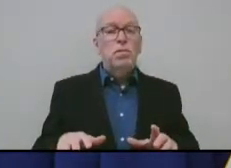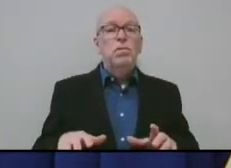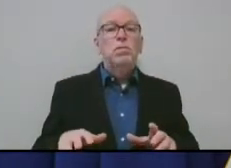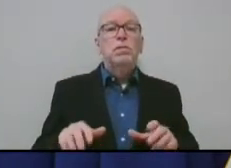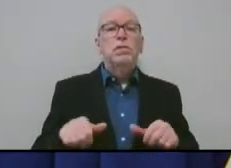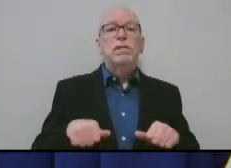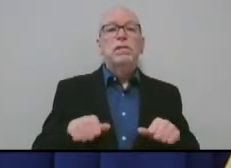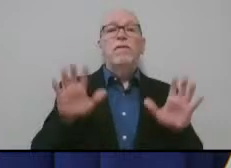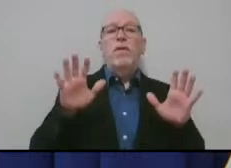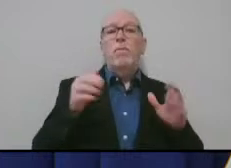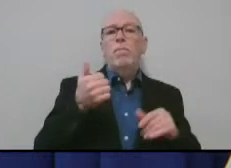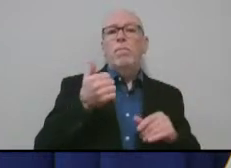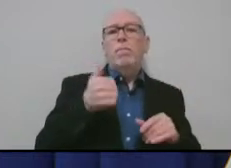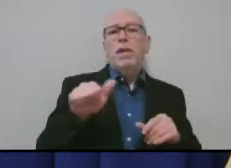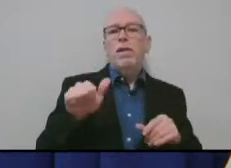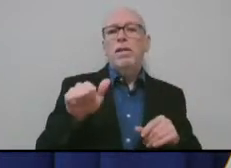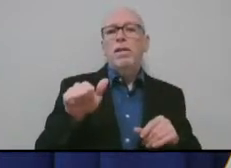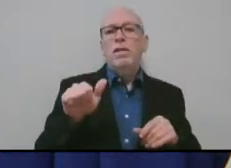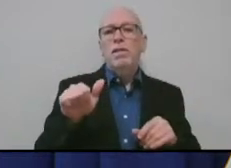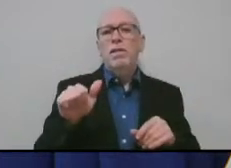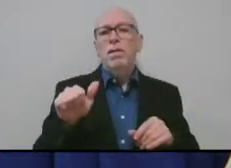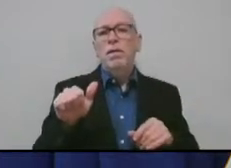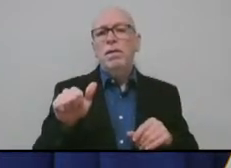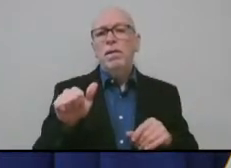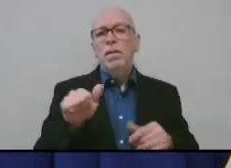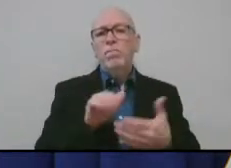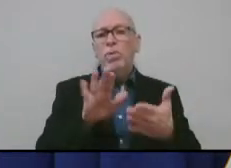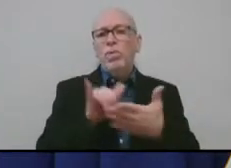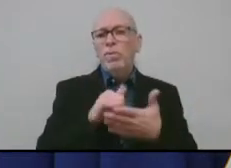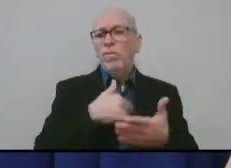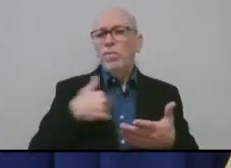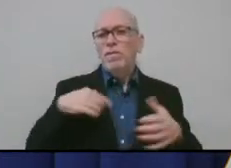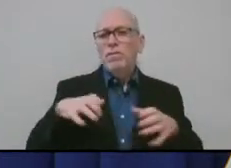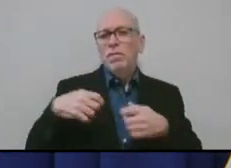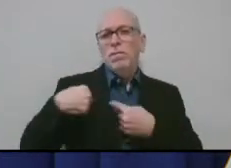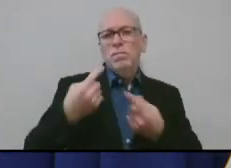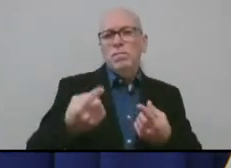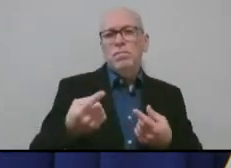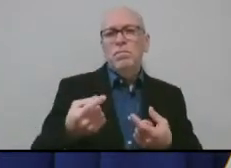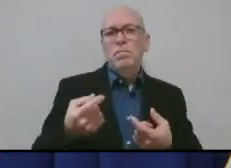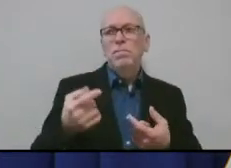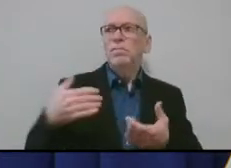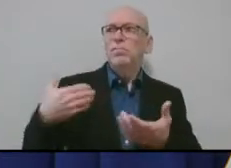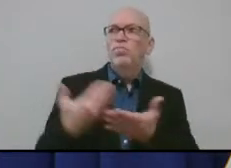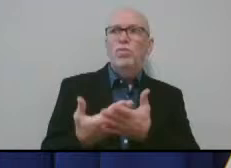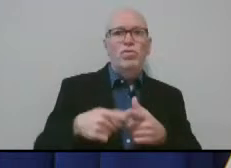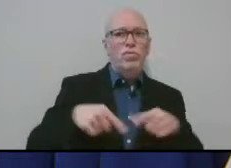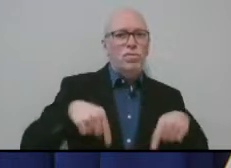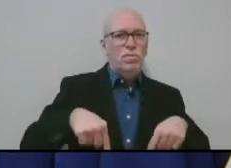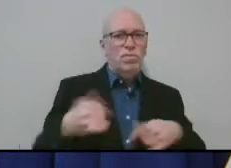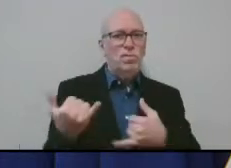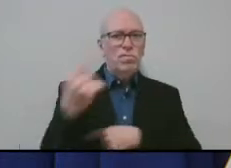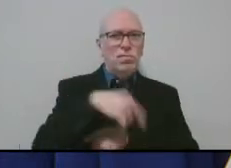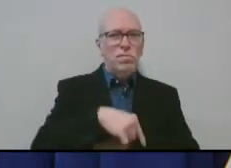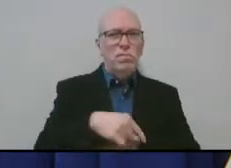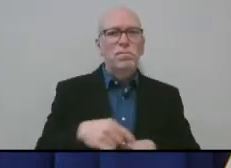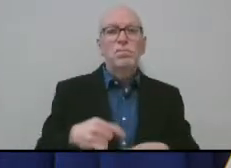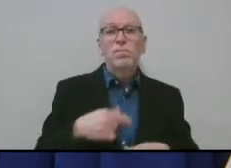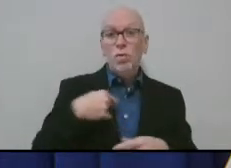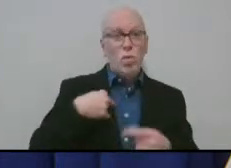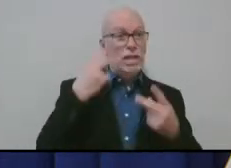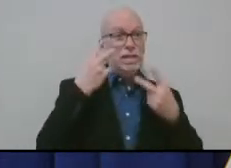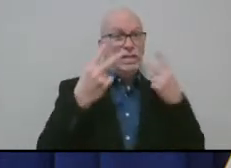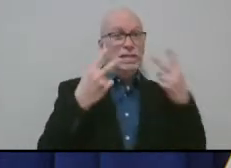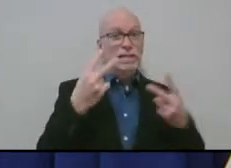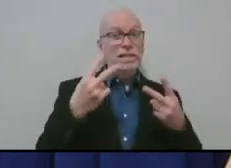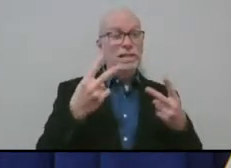sacrifice any of the approaches that we've taken that have gotten us to this day. While we are seeing Rome